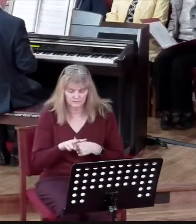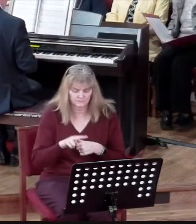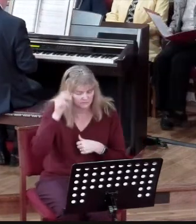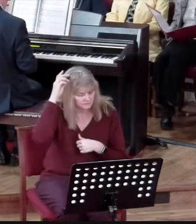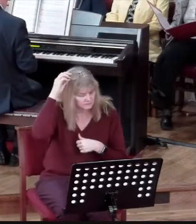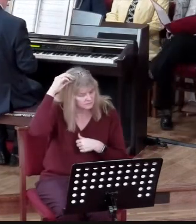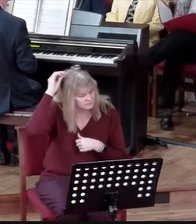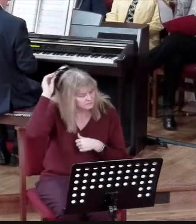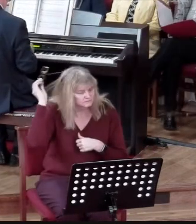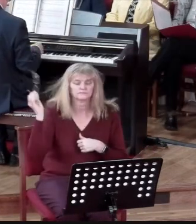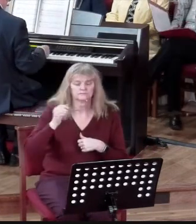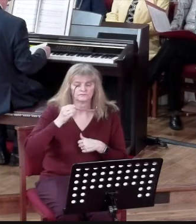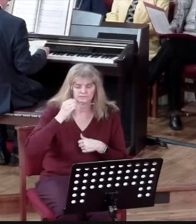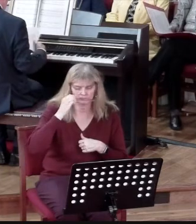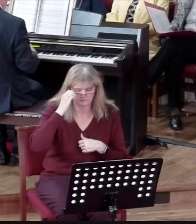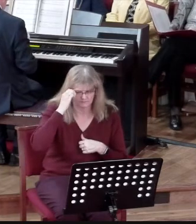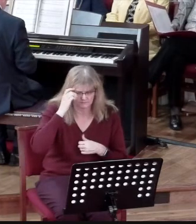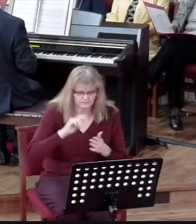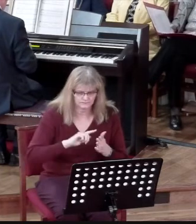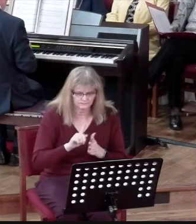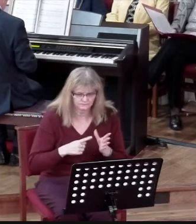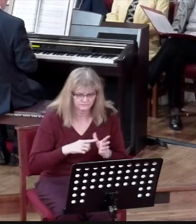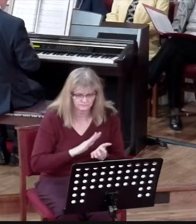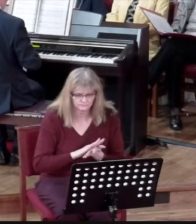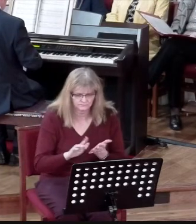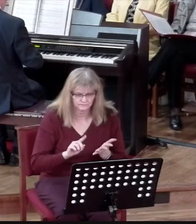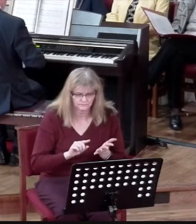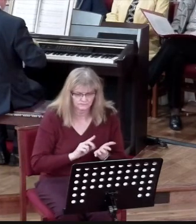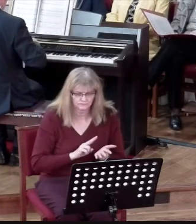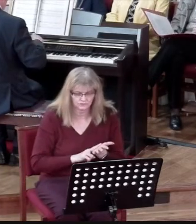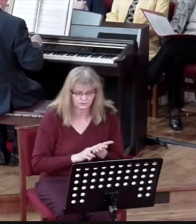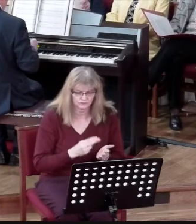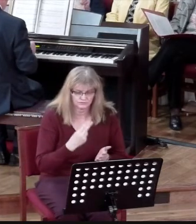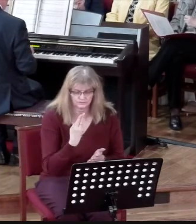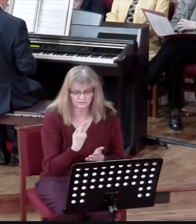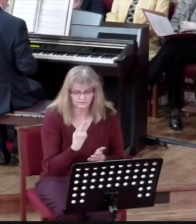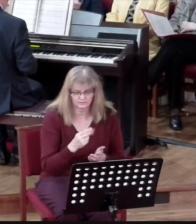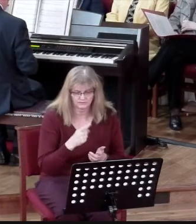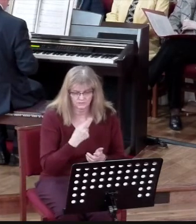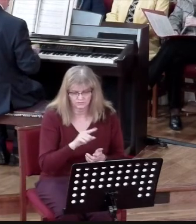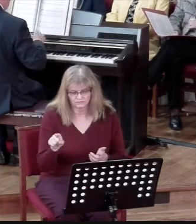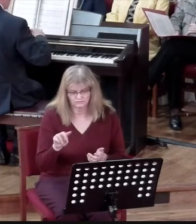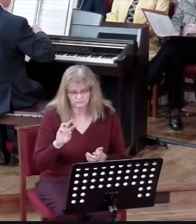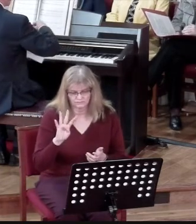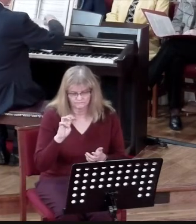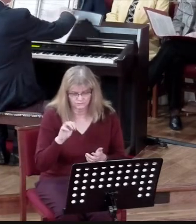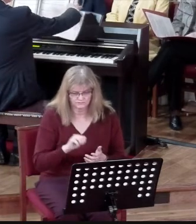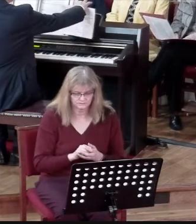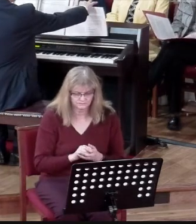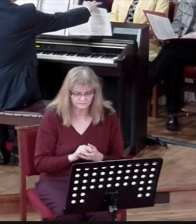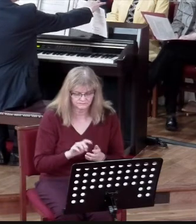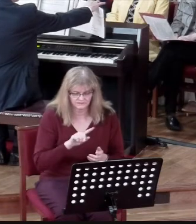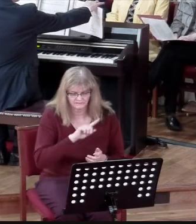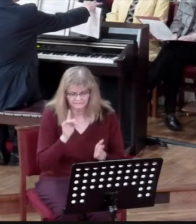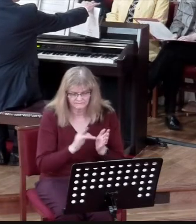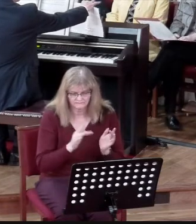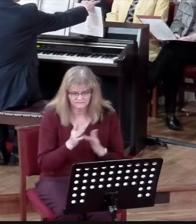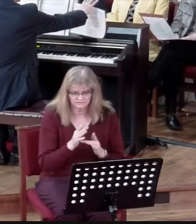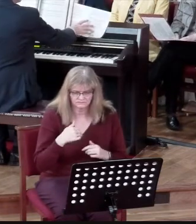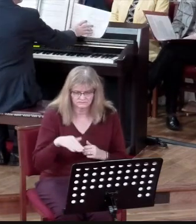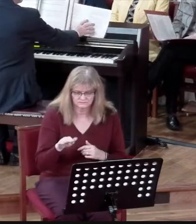the Miraculous Catch of Fish. Listen for the word of God. After Jesus appeared again to his disciples by the